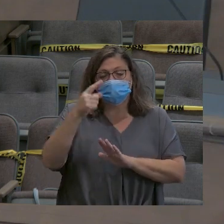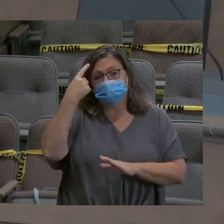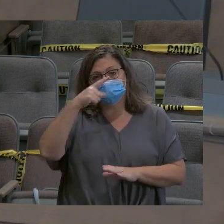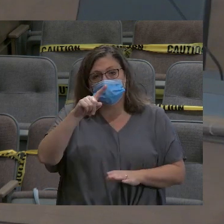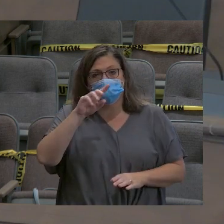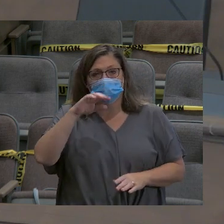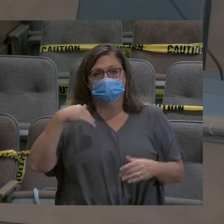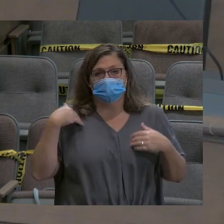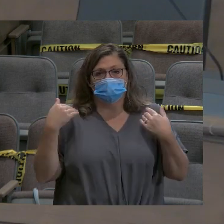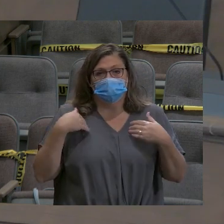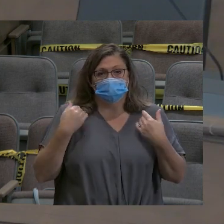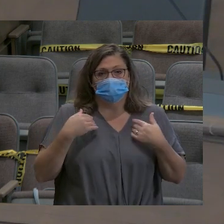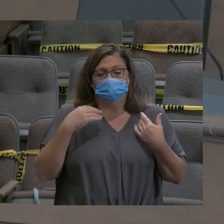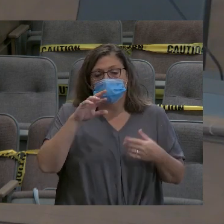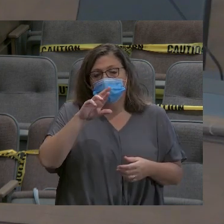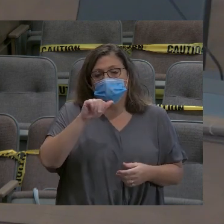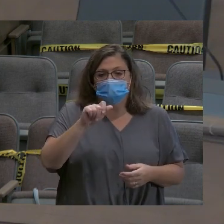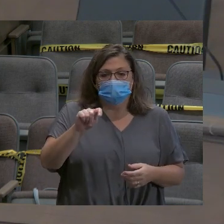Now,